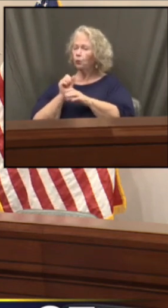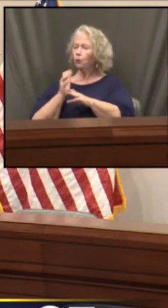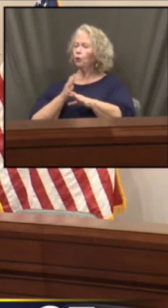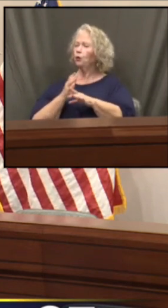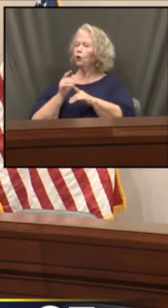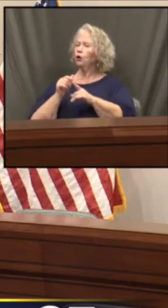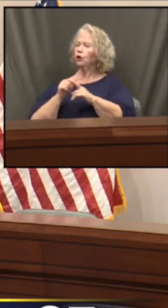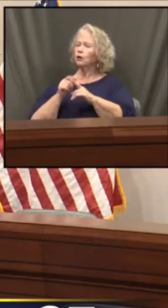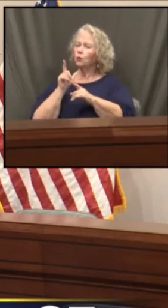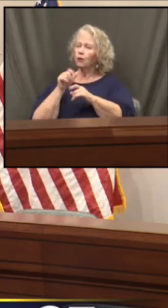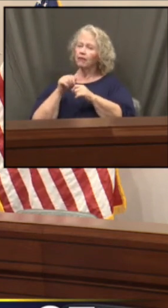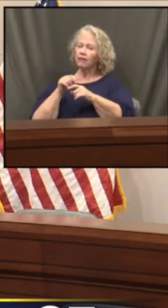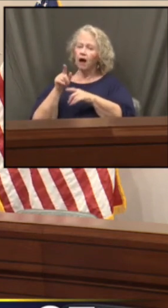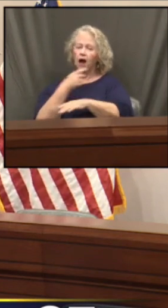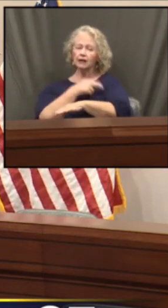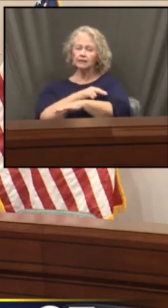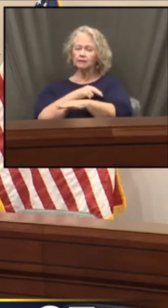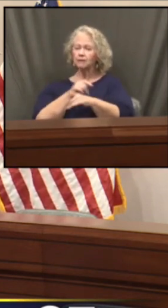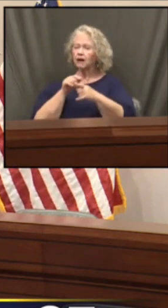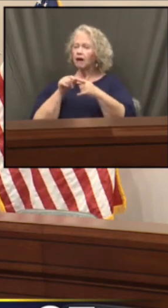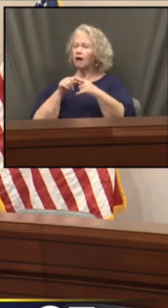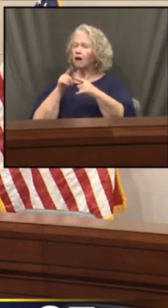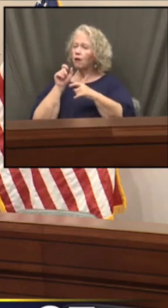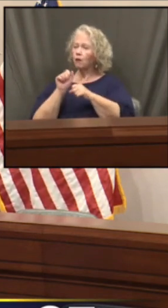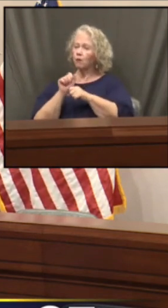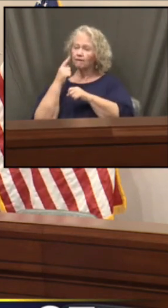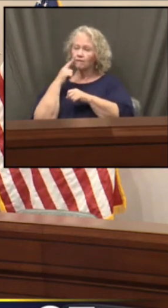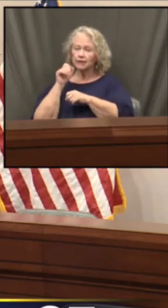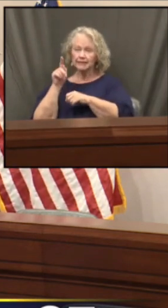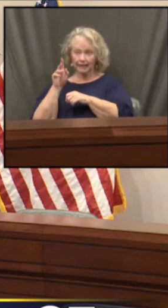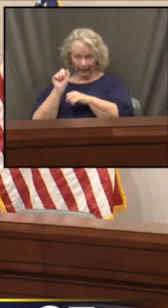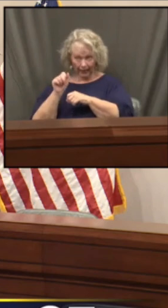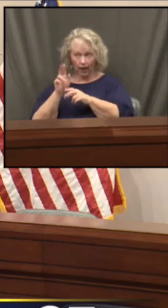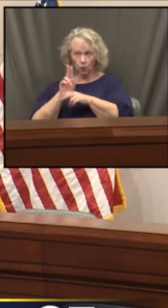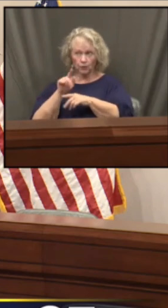and medical exemptions? Want to take that, Deirdre?